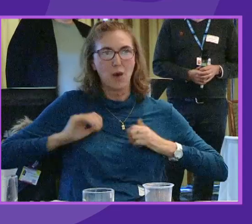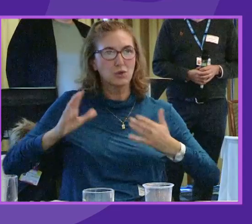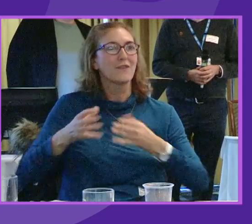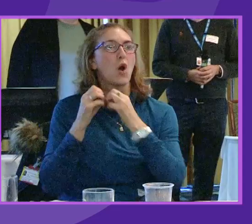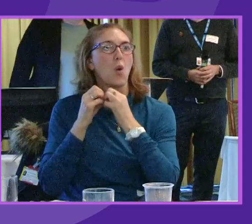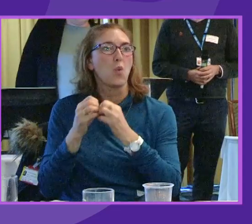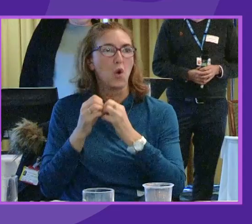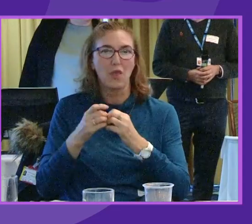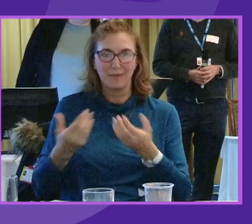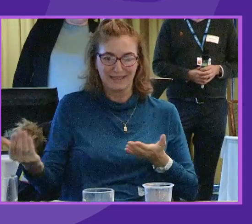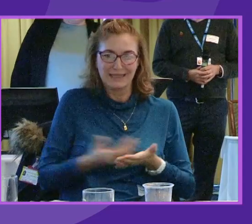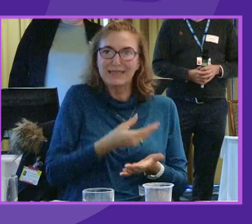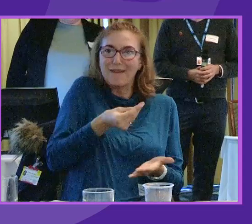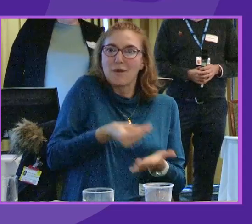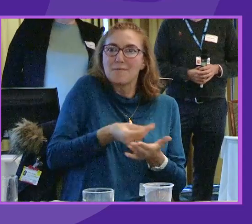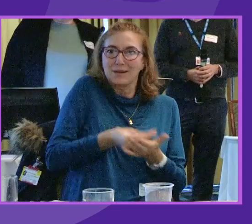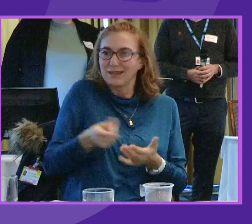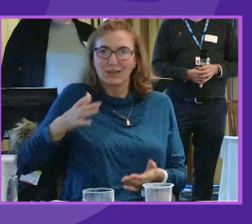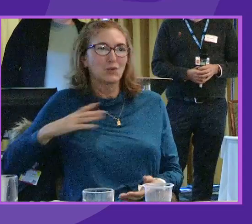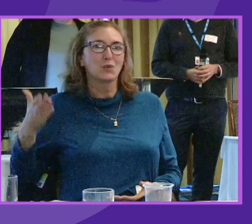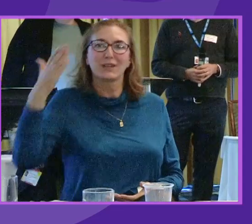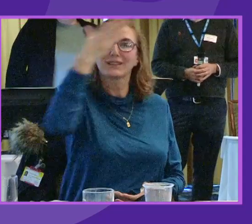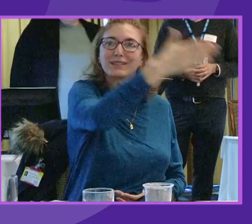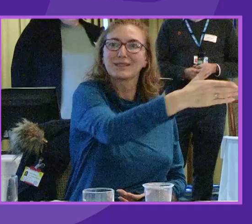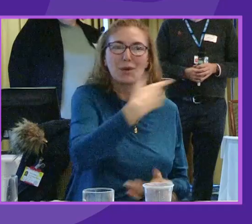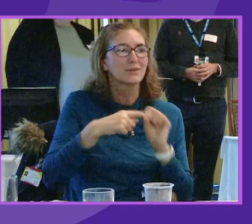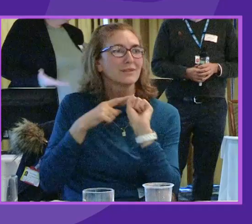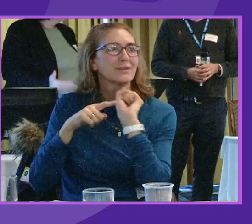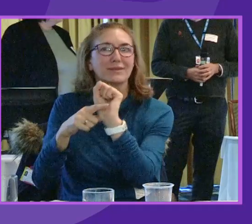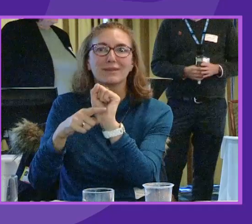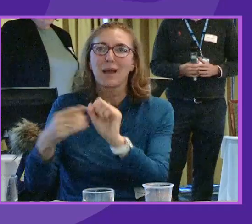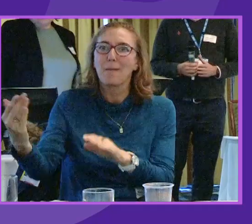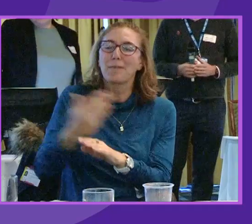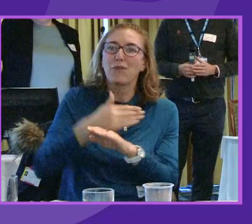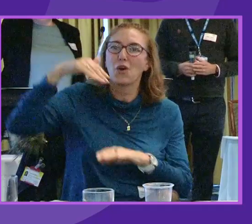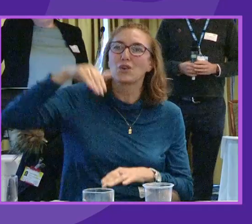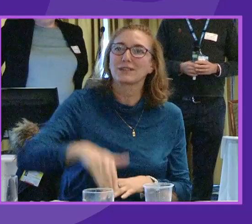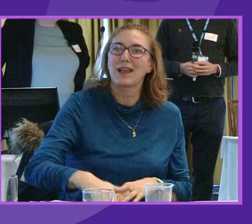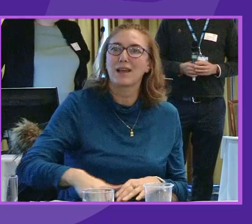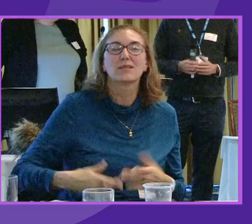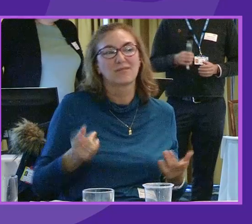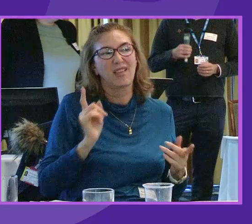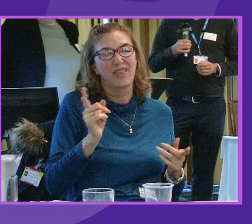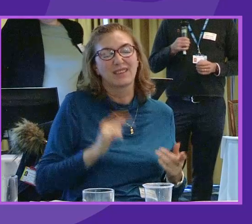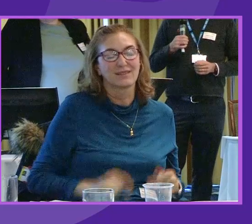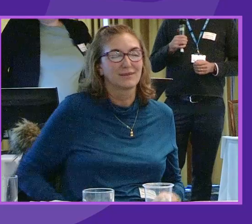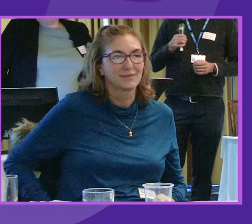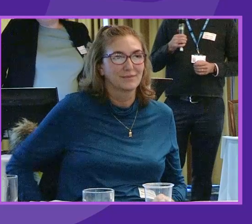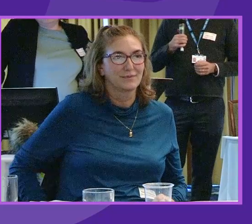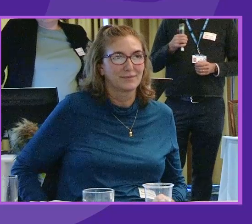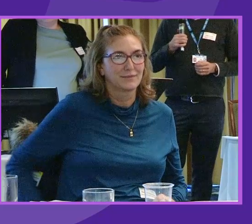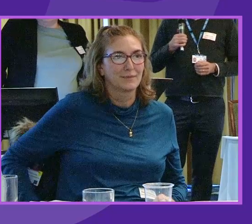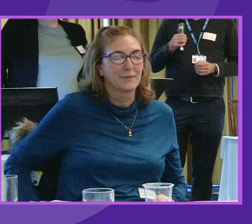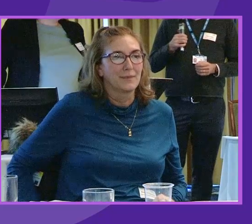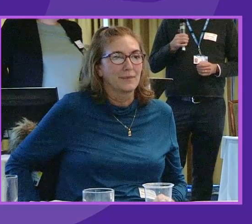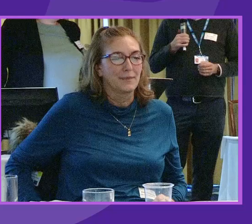But saying that, we've got opportunities to upskill and develop and increase the workforce across the partnership. So, do you want to talk about that,